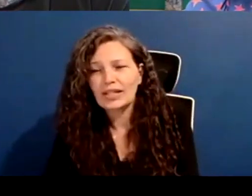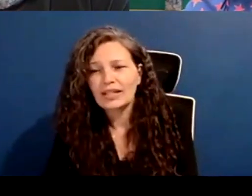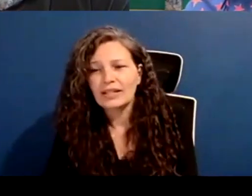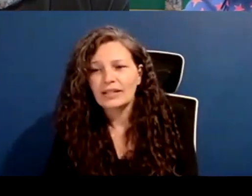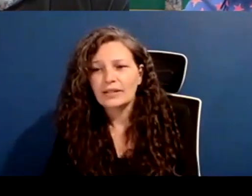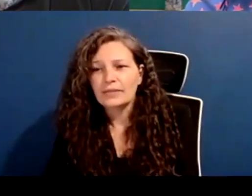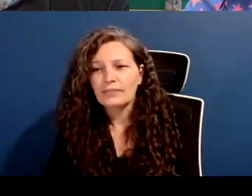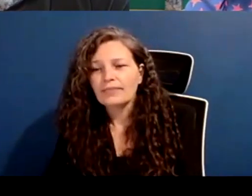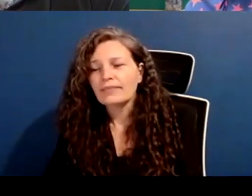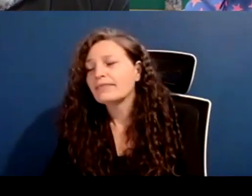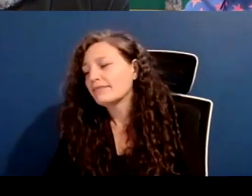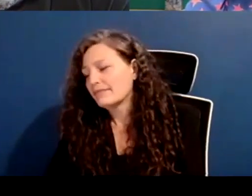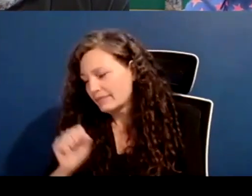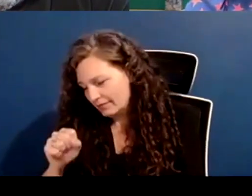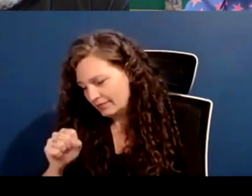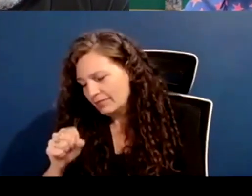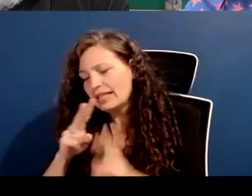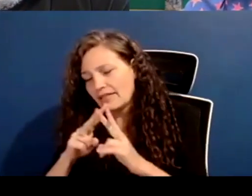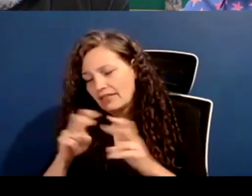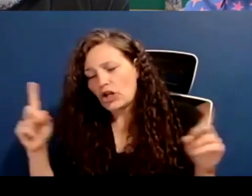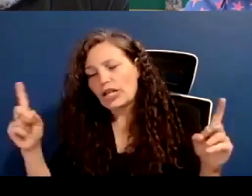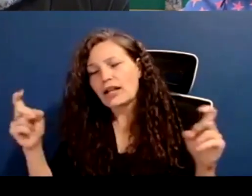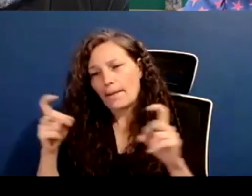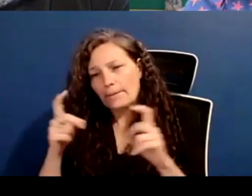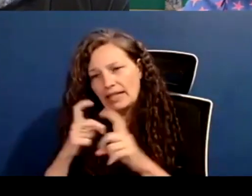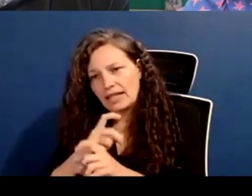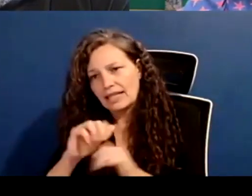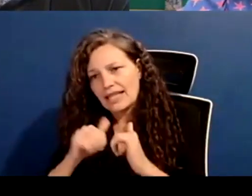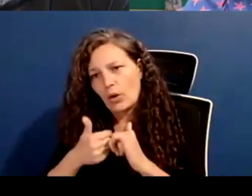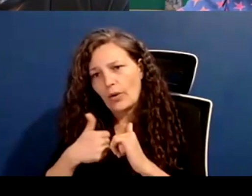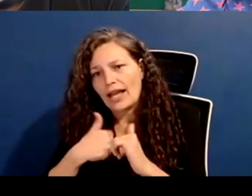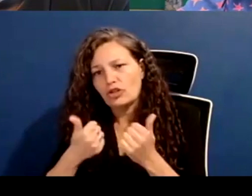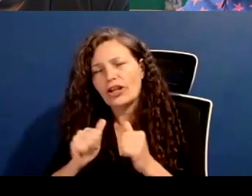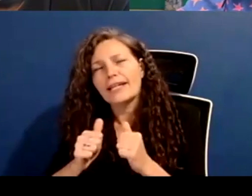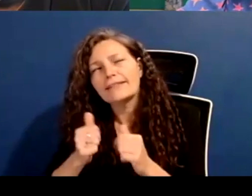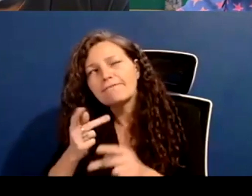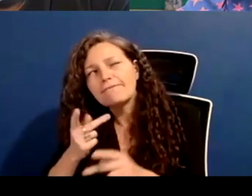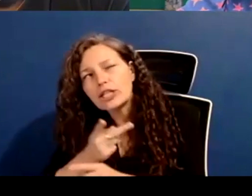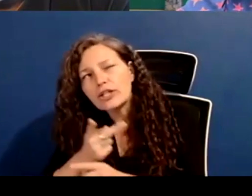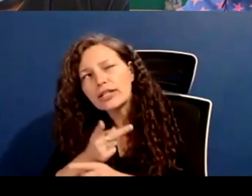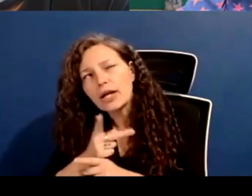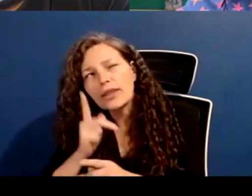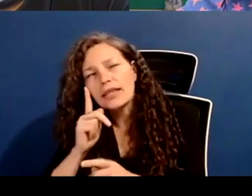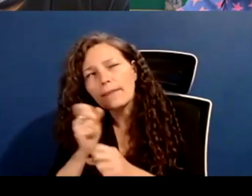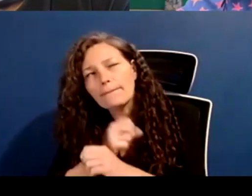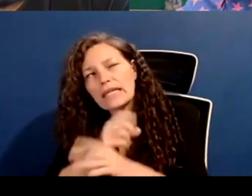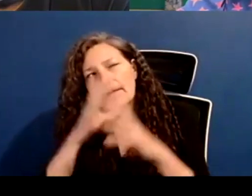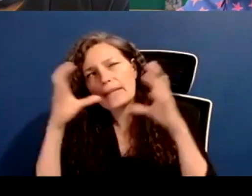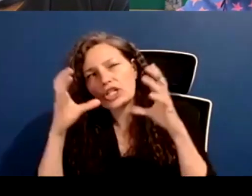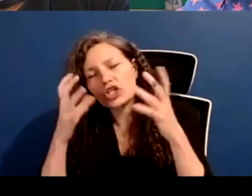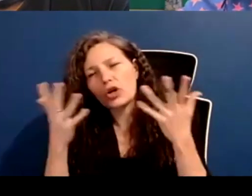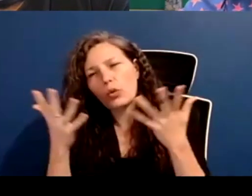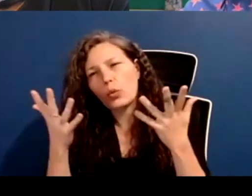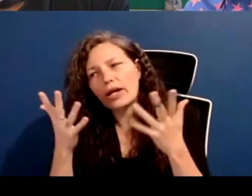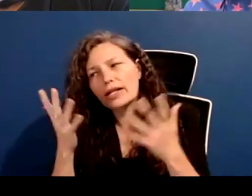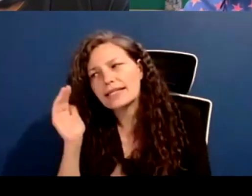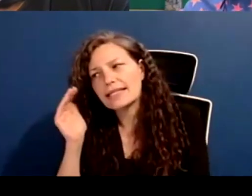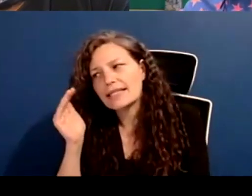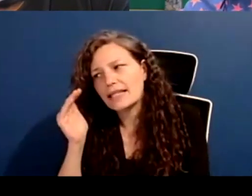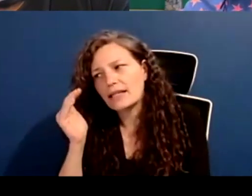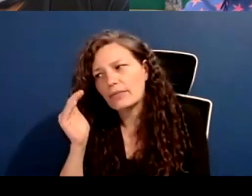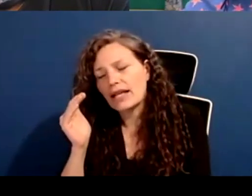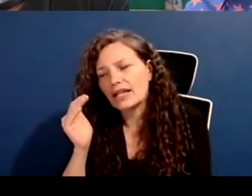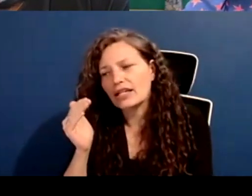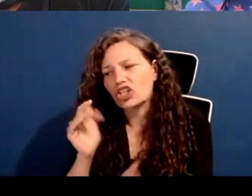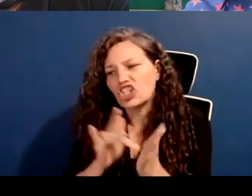it's very complicated, but I think for me, that's how I sort of try to reconcile that, as I put it in the big picture of what it just seemed like Jesus was actually